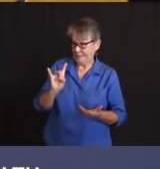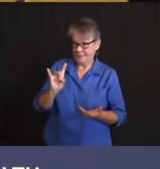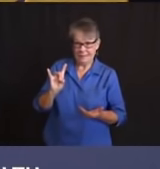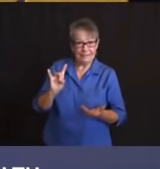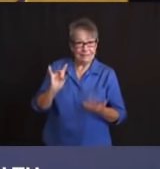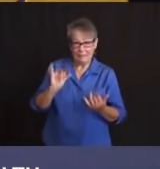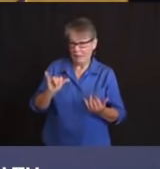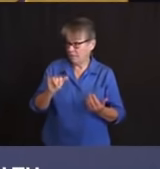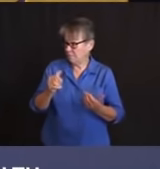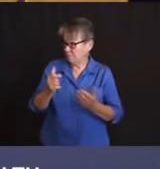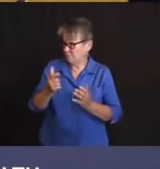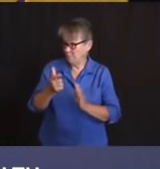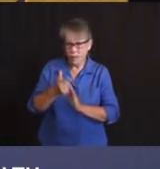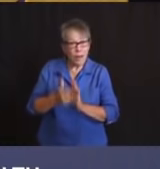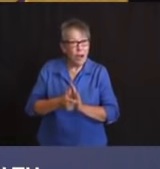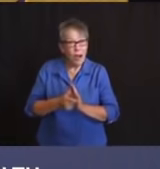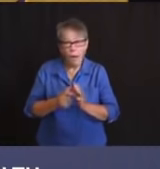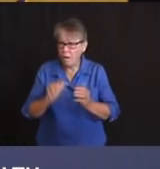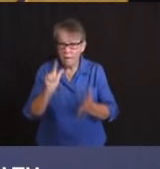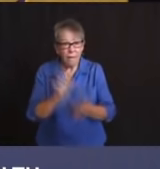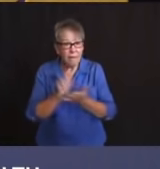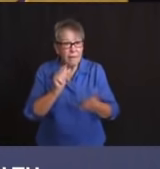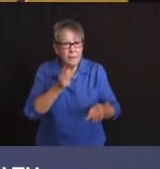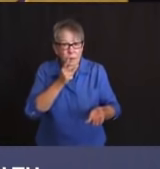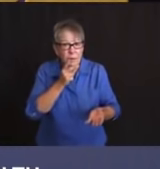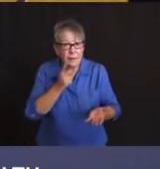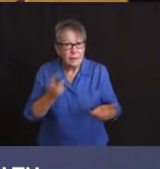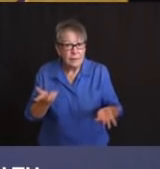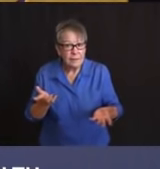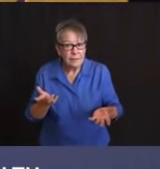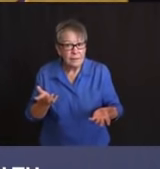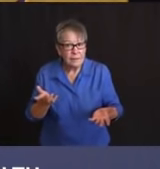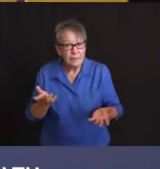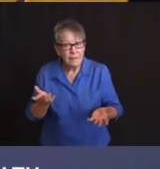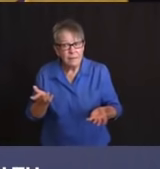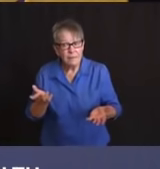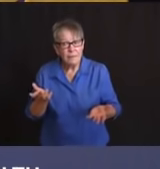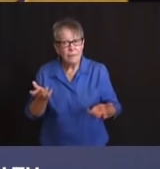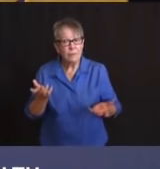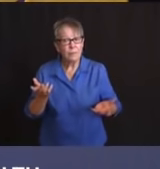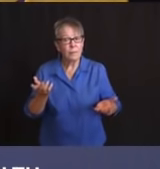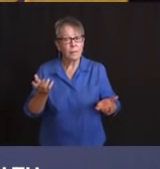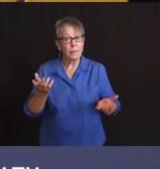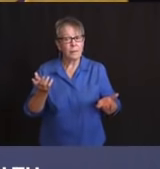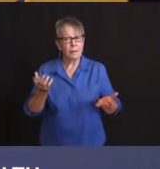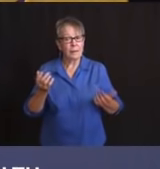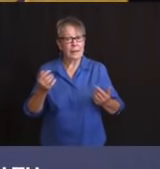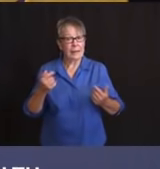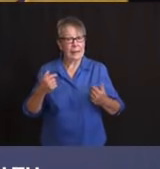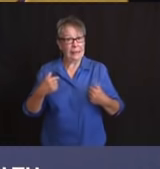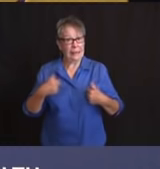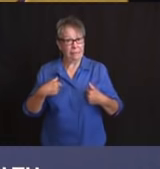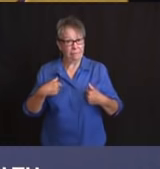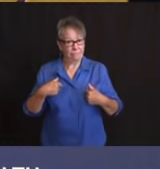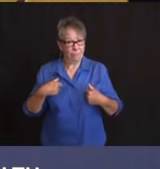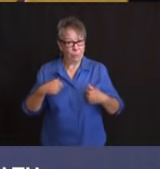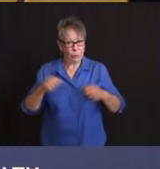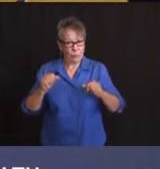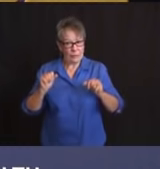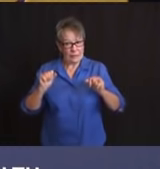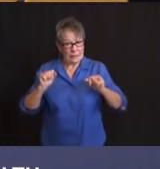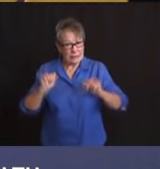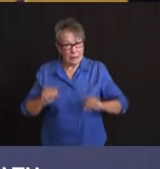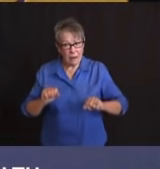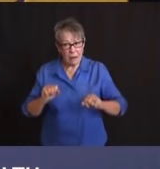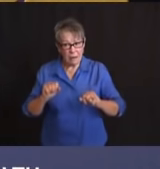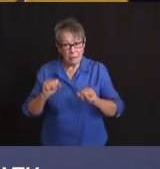If we can find a way to prove that health realities are worsened as it relates to COVID in